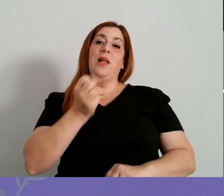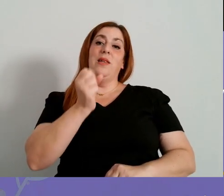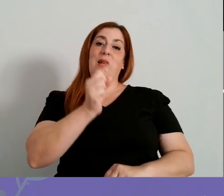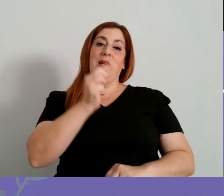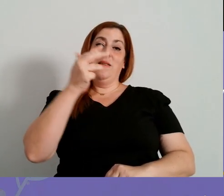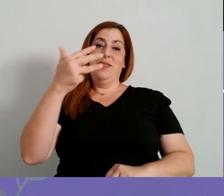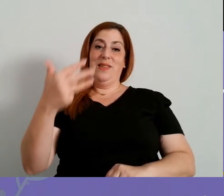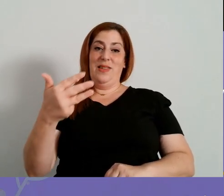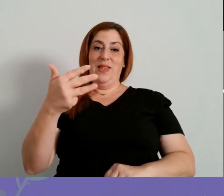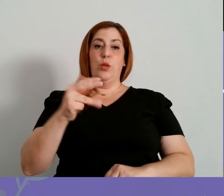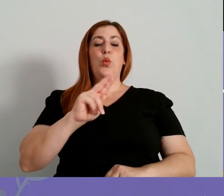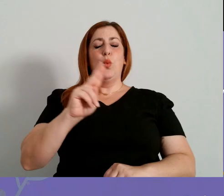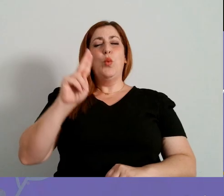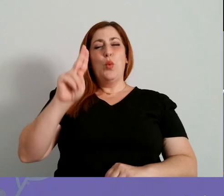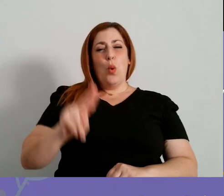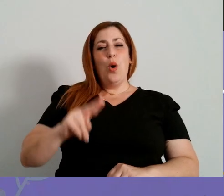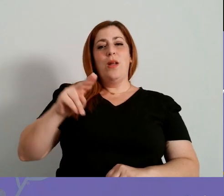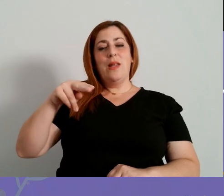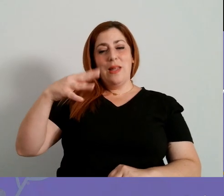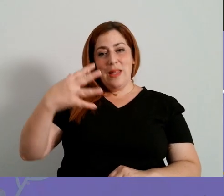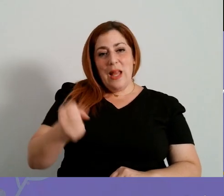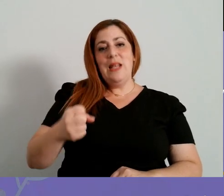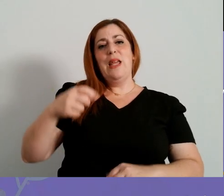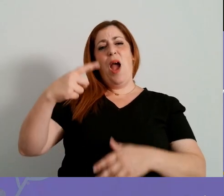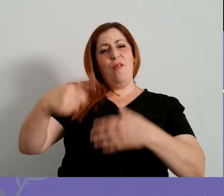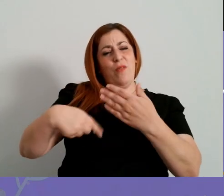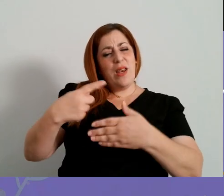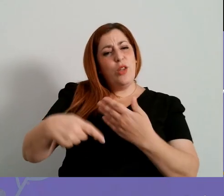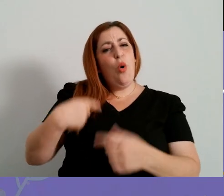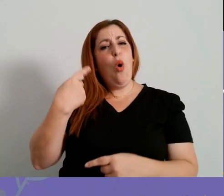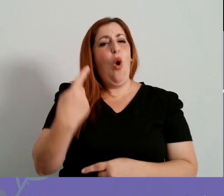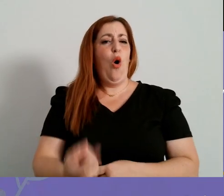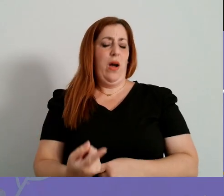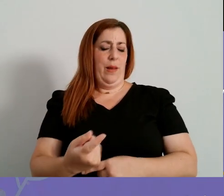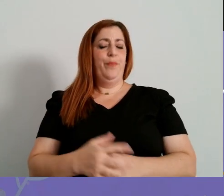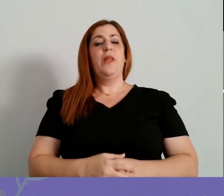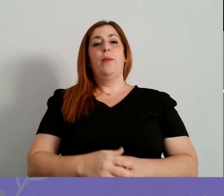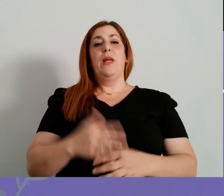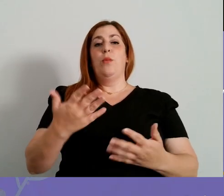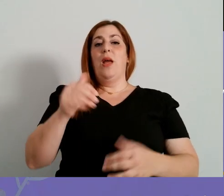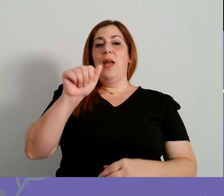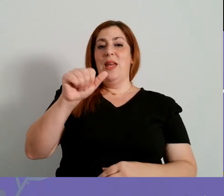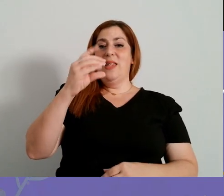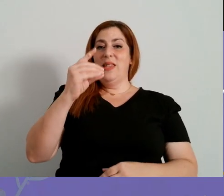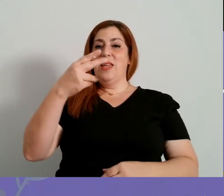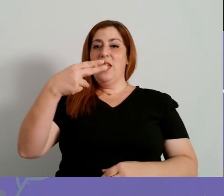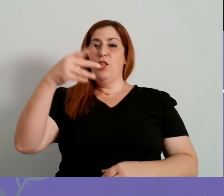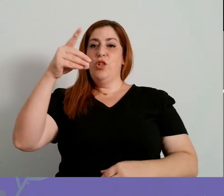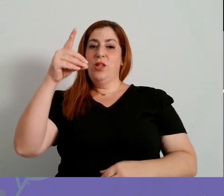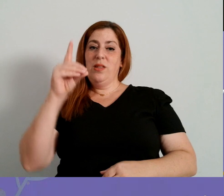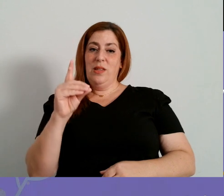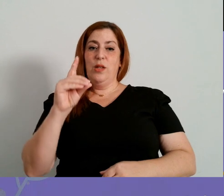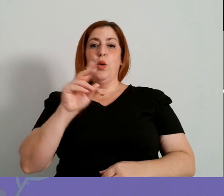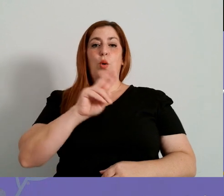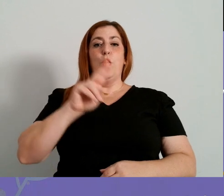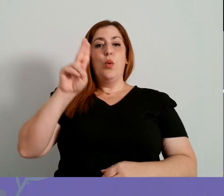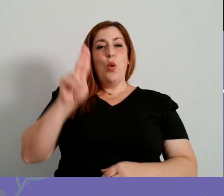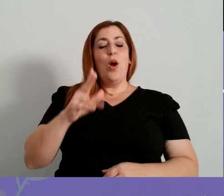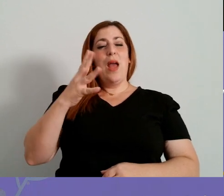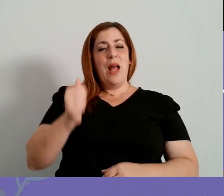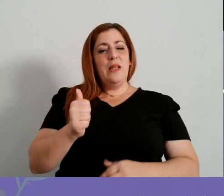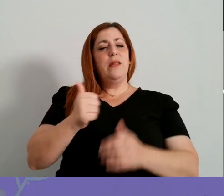of 19. And then I had other diagnoses that followed, such as ADHD and later on